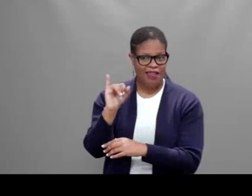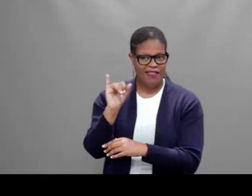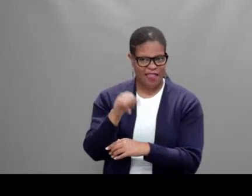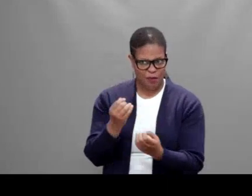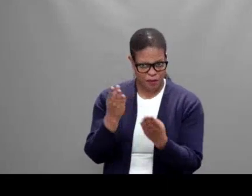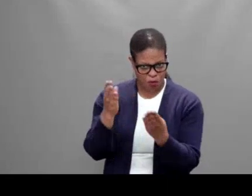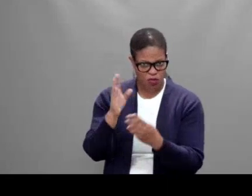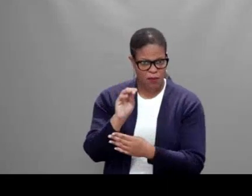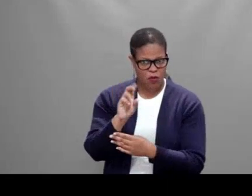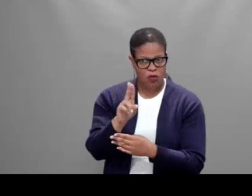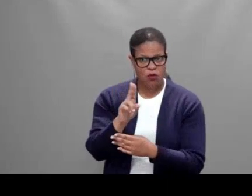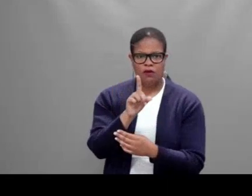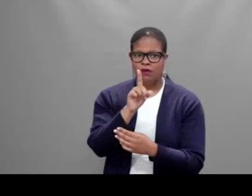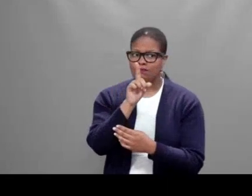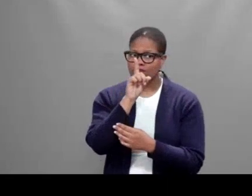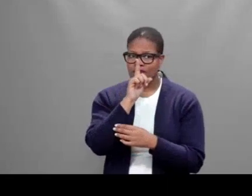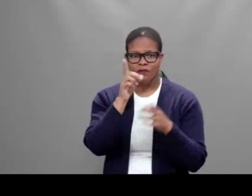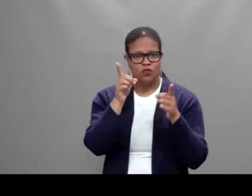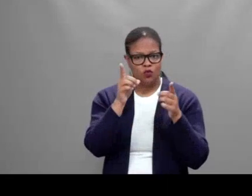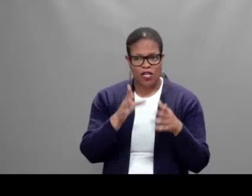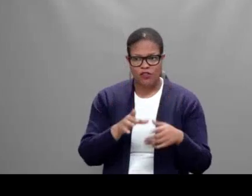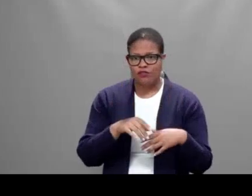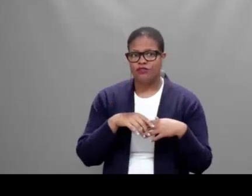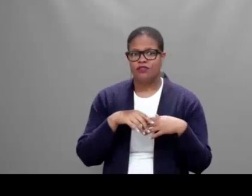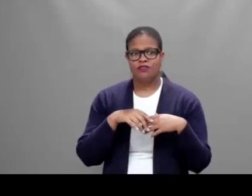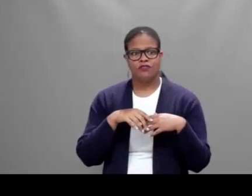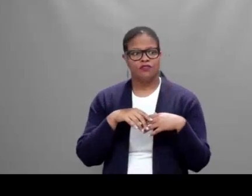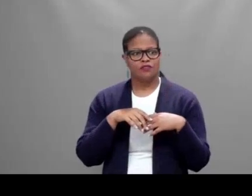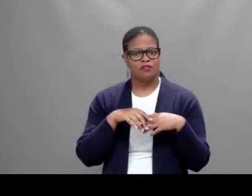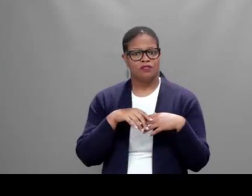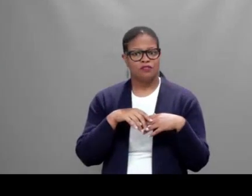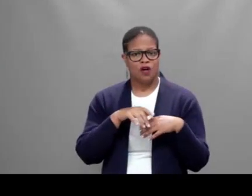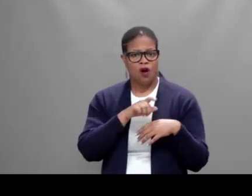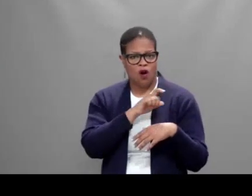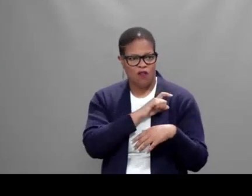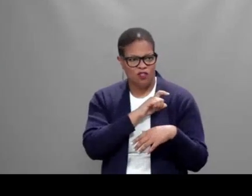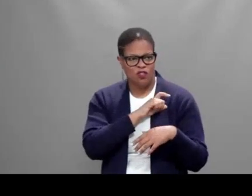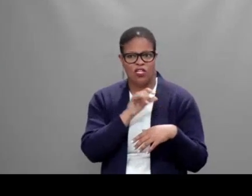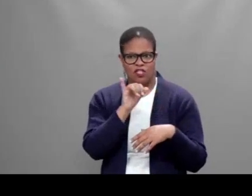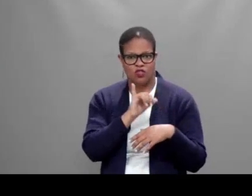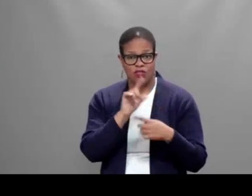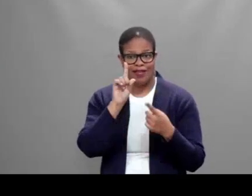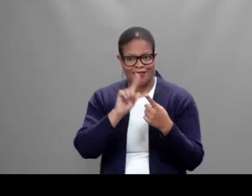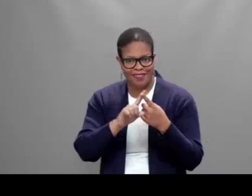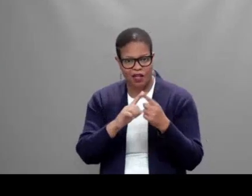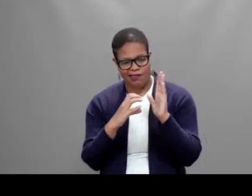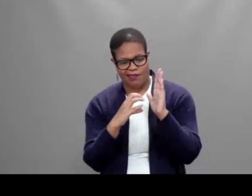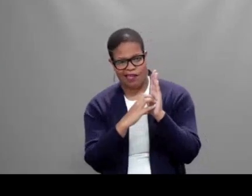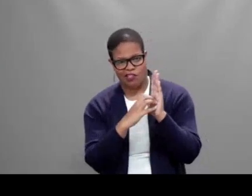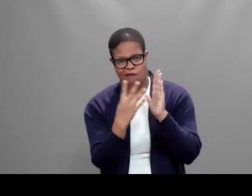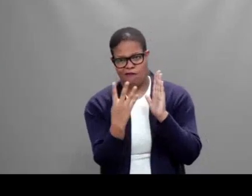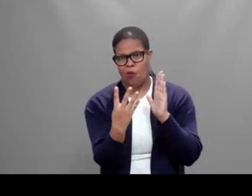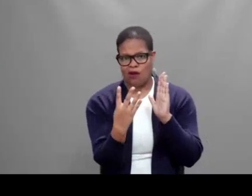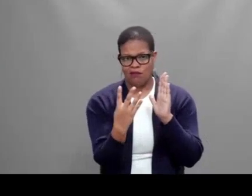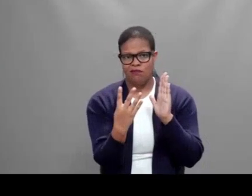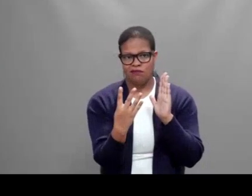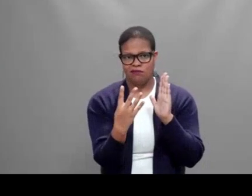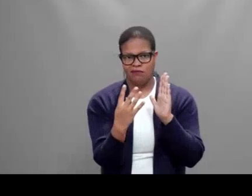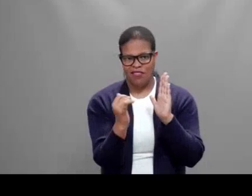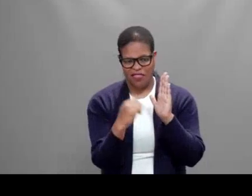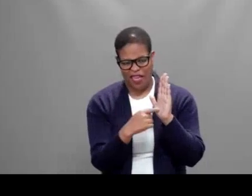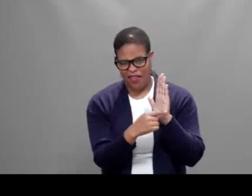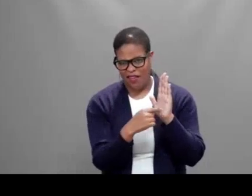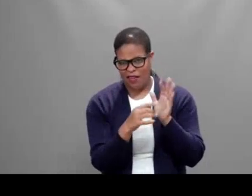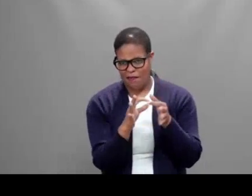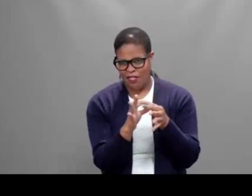doesn't talk about directors and officers insurance until like section 4, I think it is.